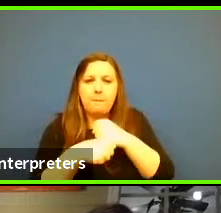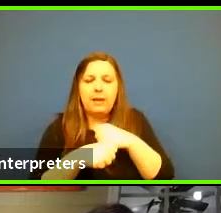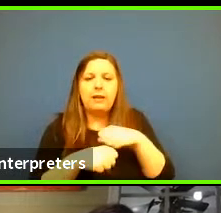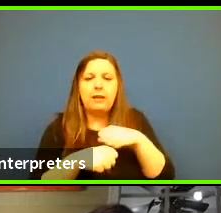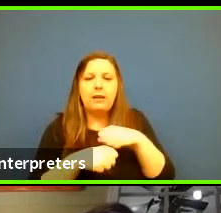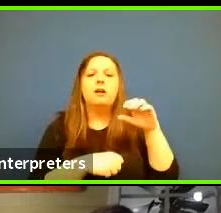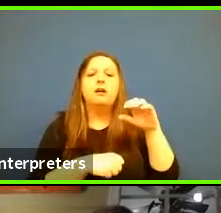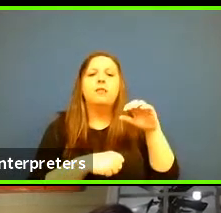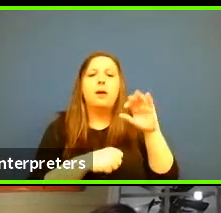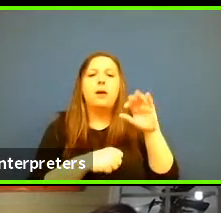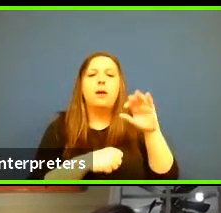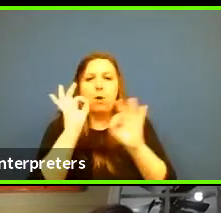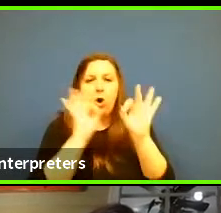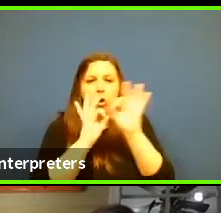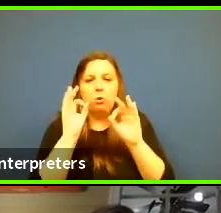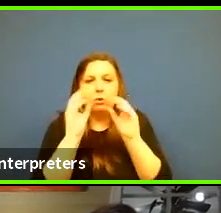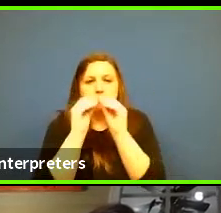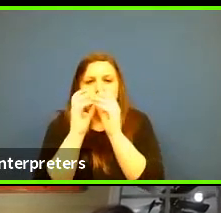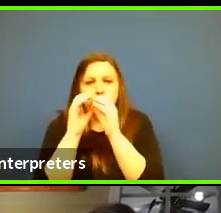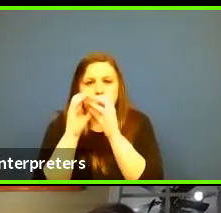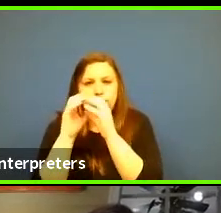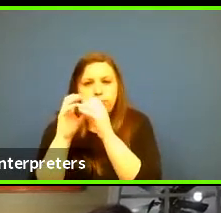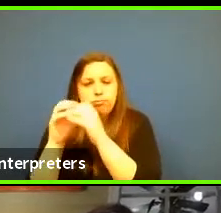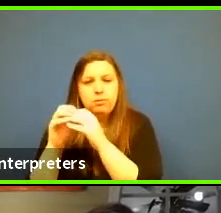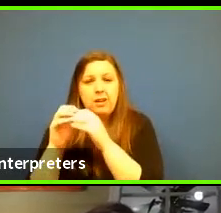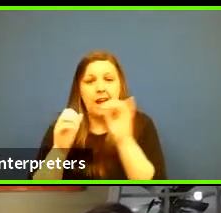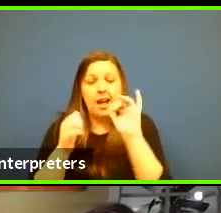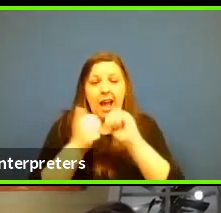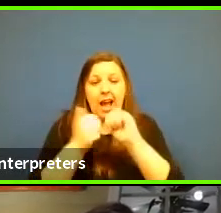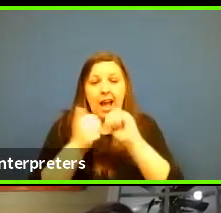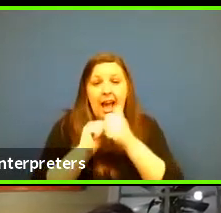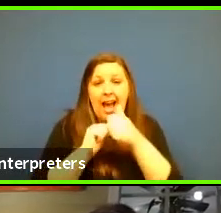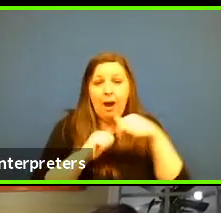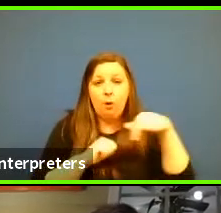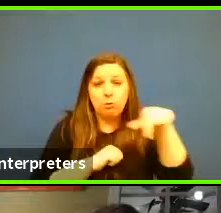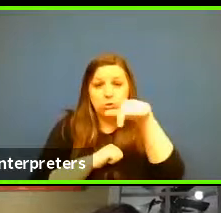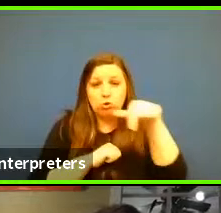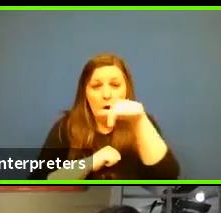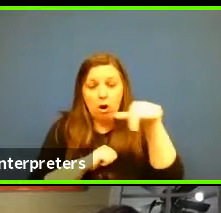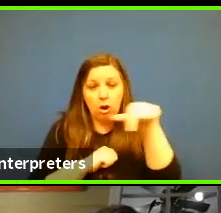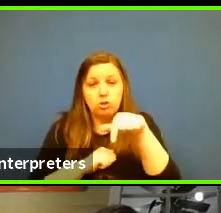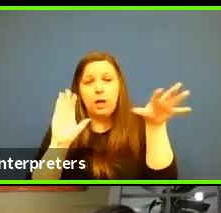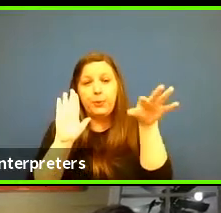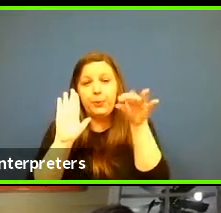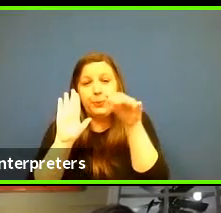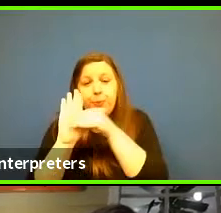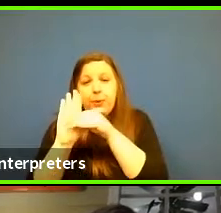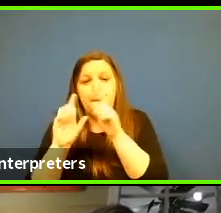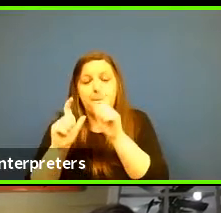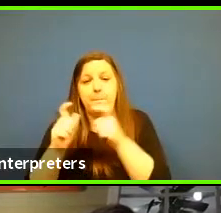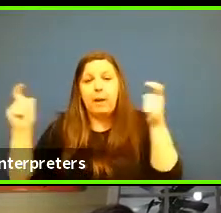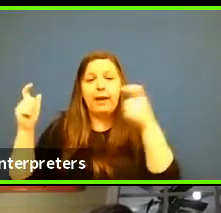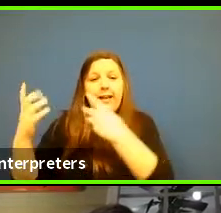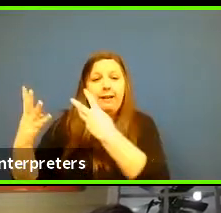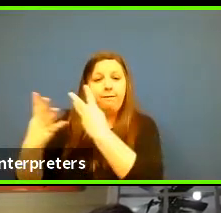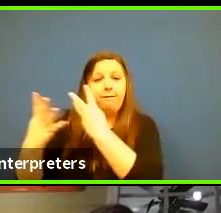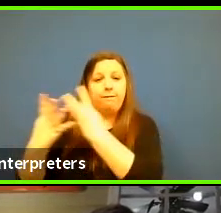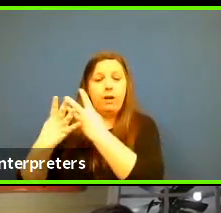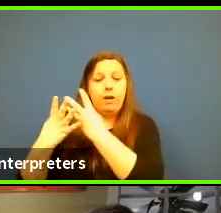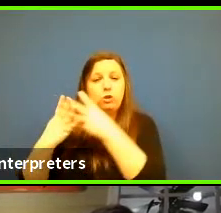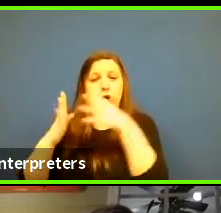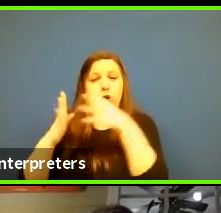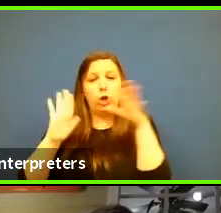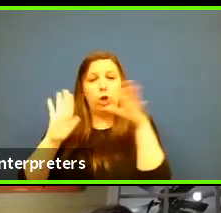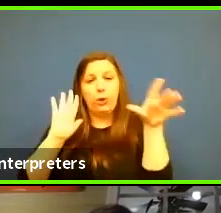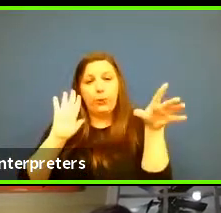aggregate by a charge. And then they get caught in the larger filter. So you don't need a tiny filter to capture them. And